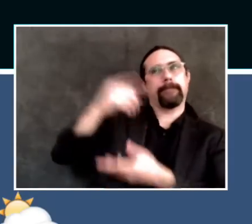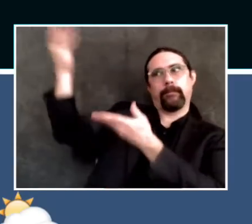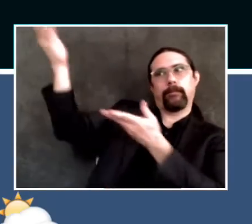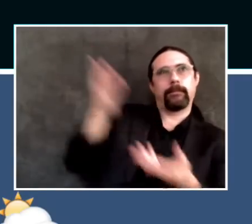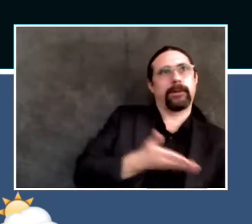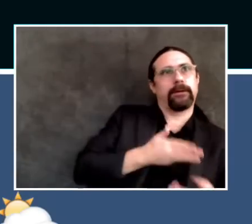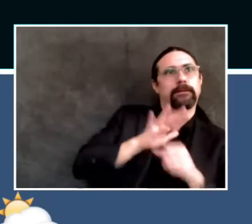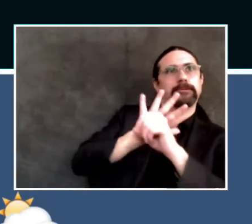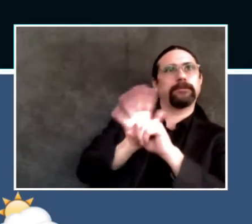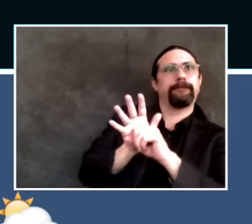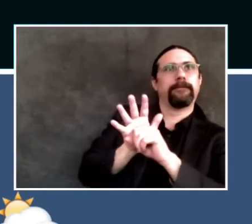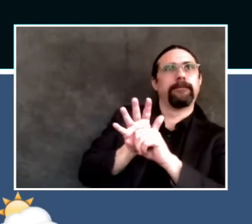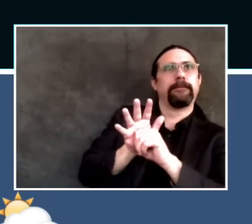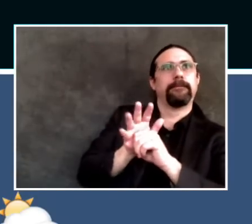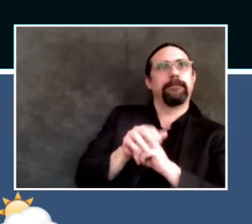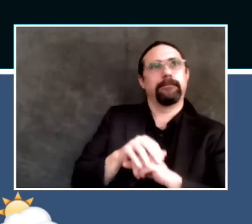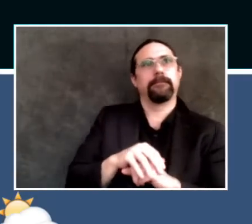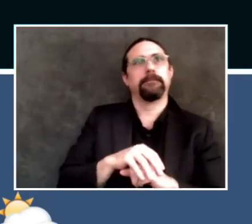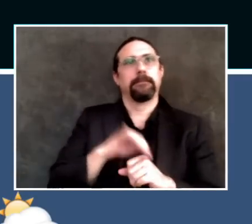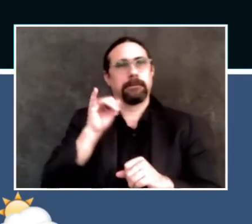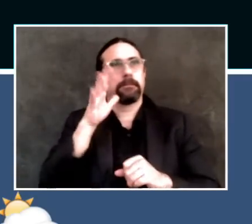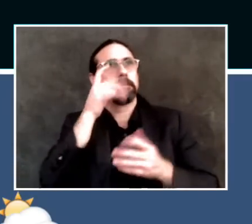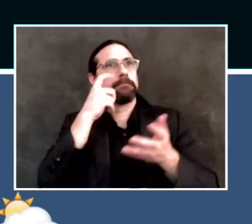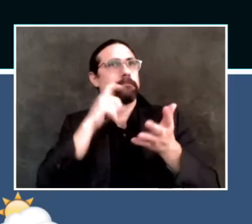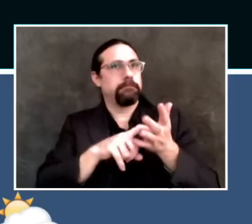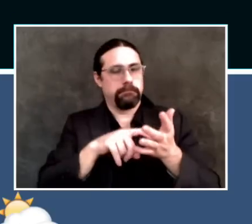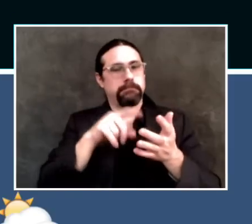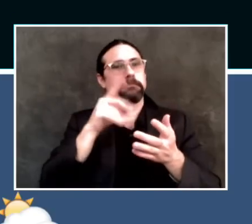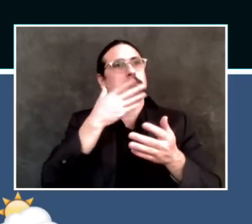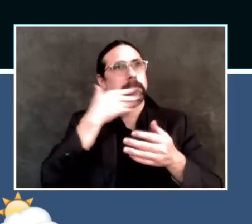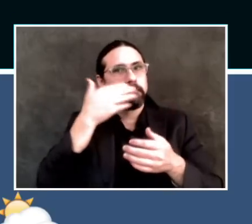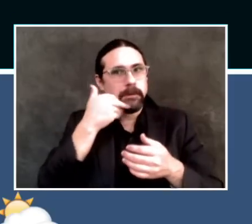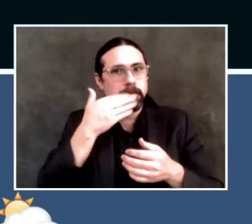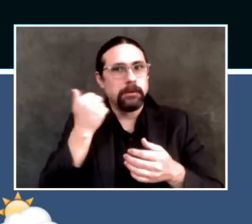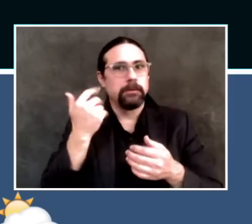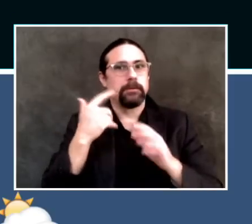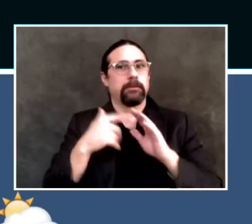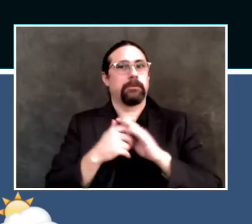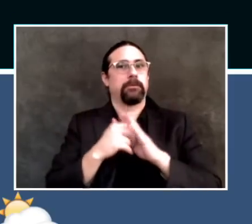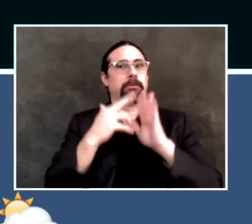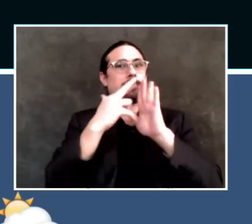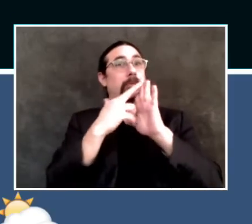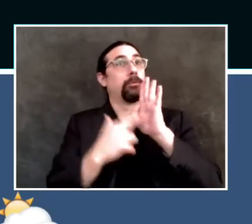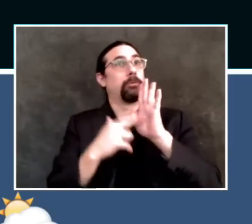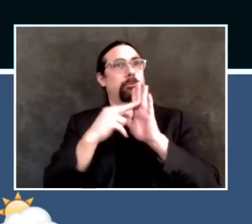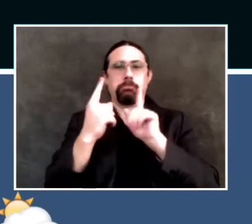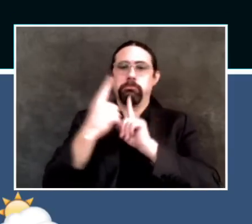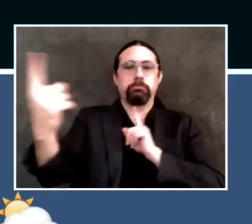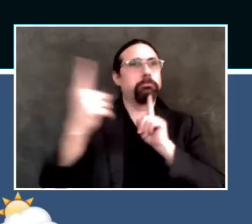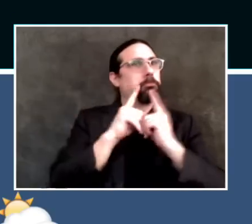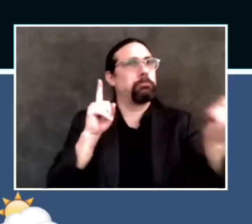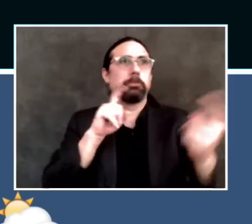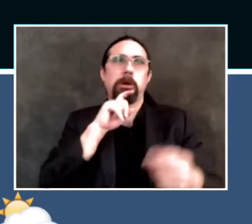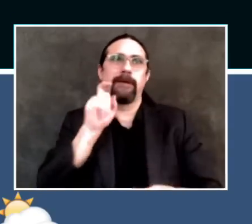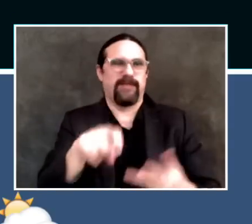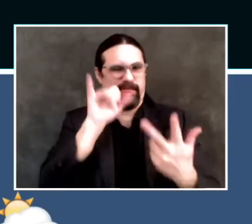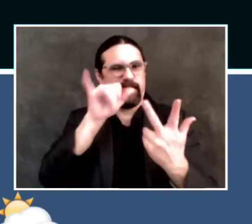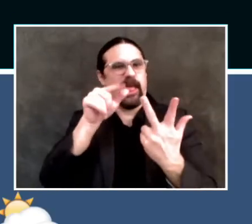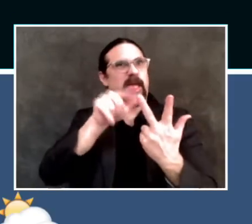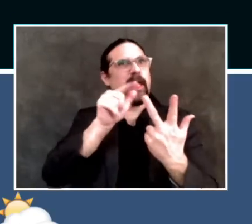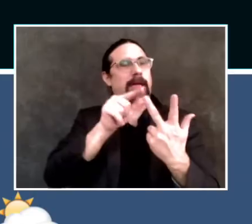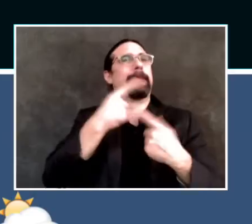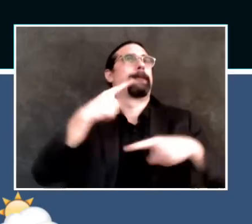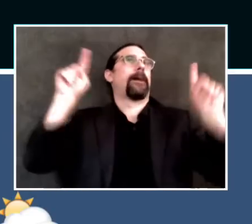where you have the ability to see very few new cases, so much so that you can basically say it's a